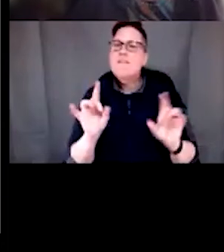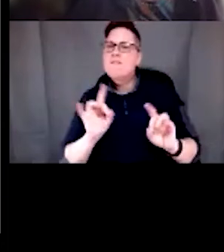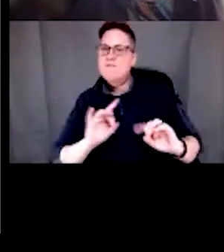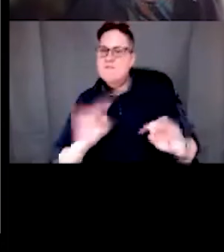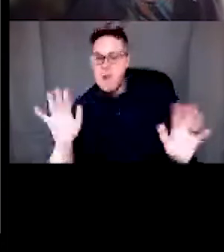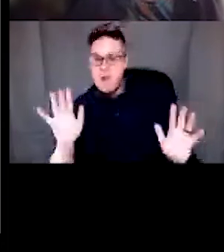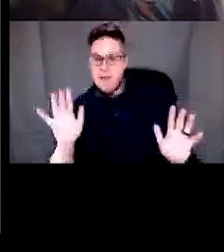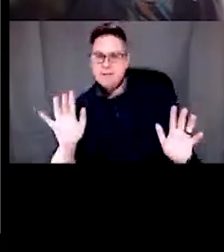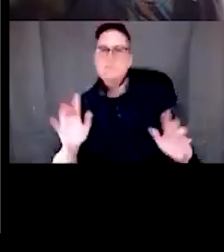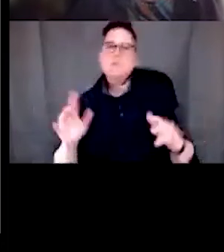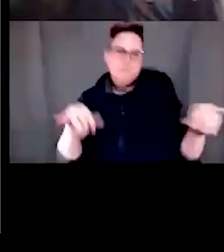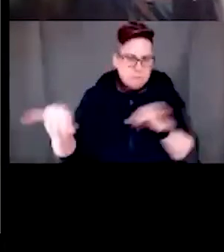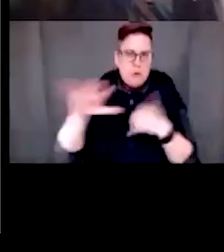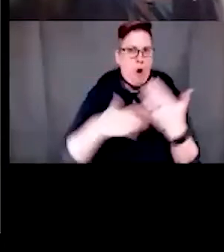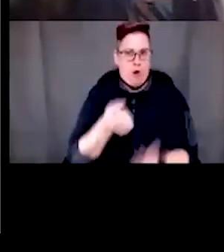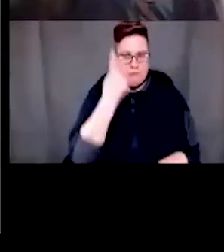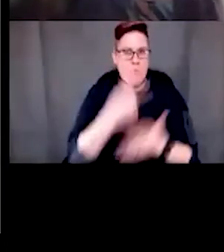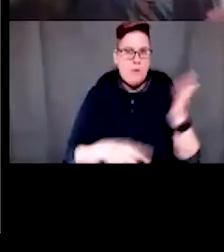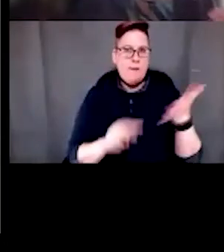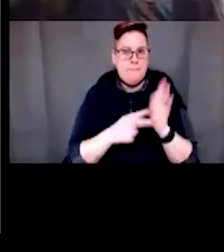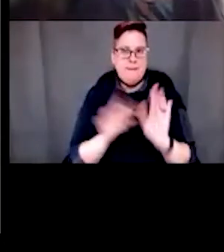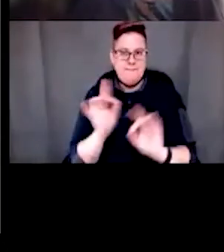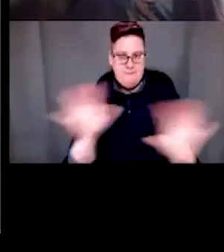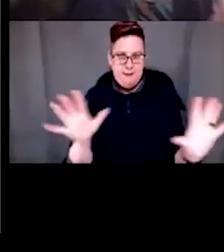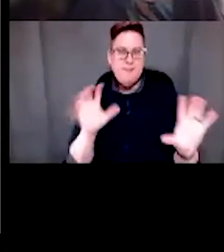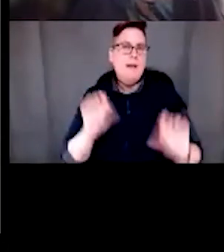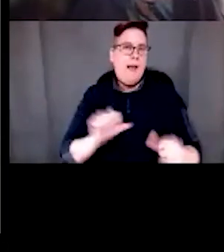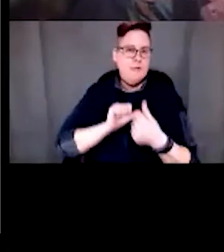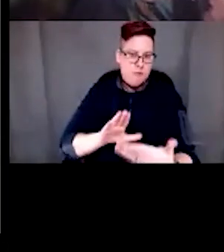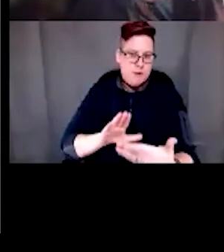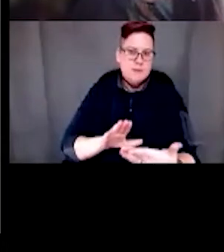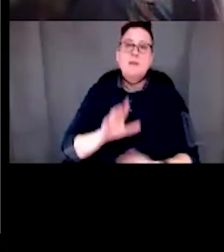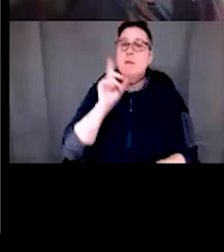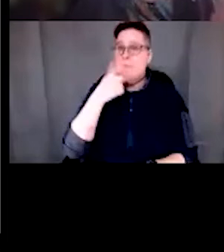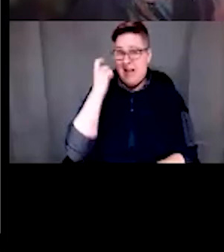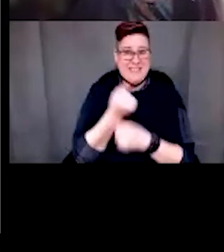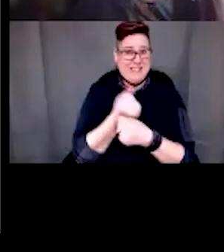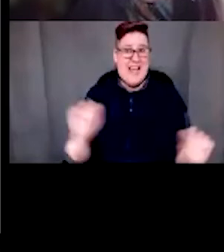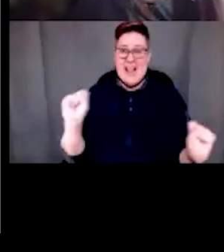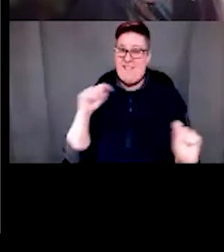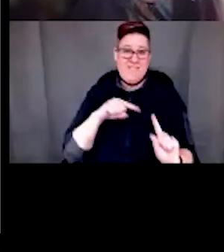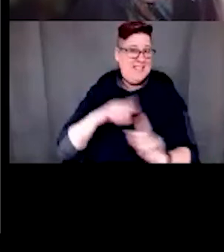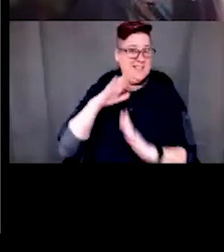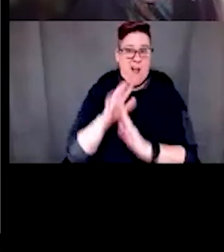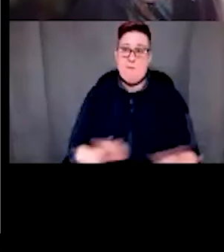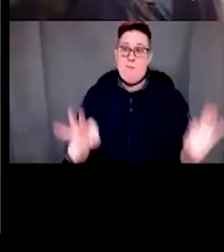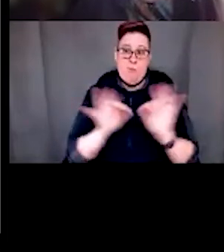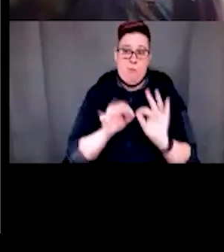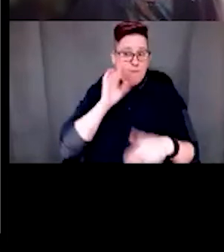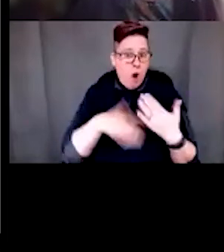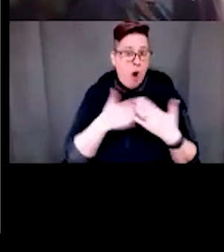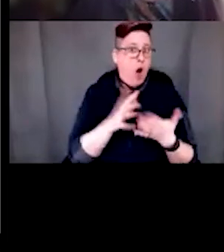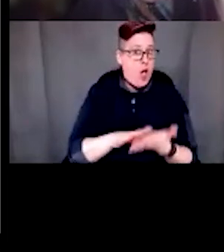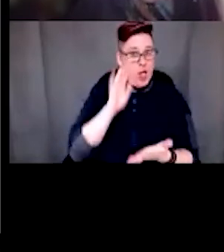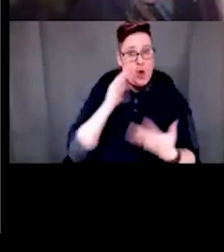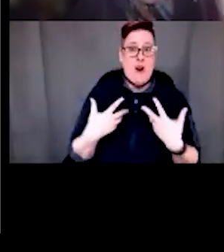that are universally understood and addressed, because the establishment of safety is the starting point for all learning and healing.